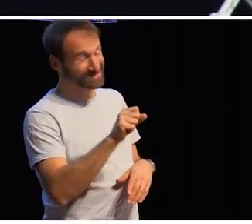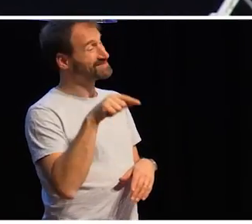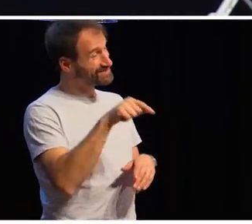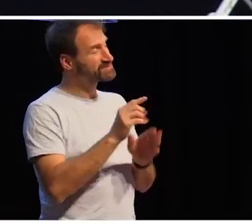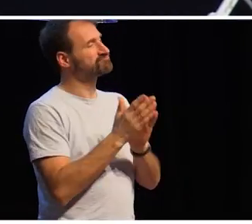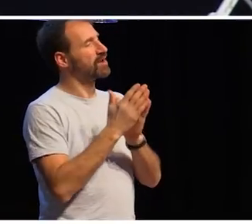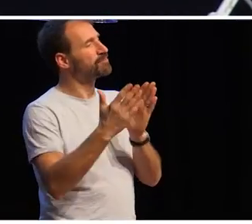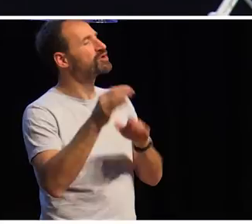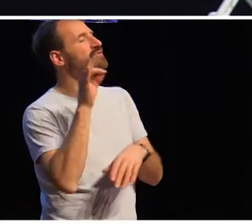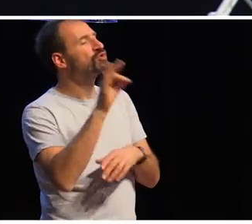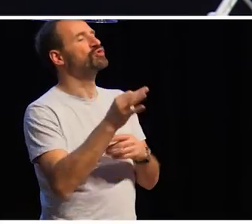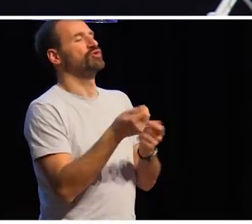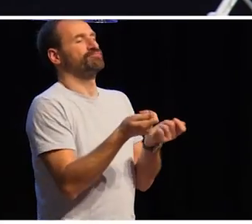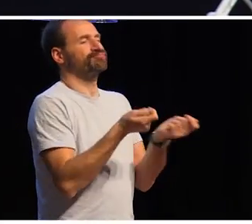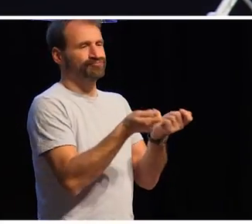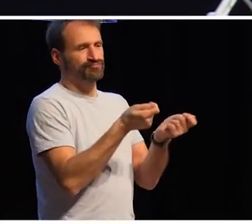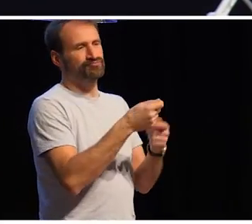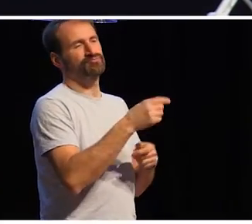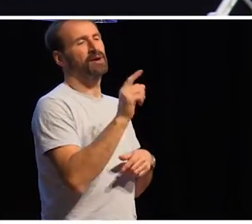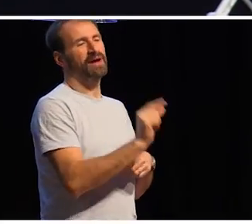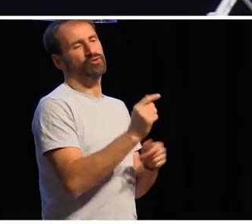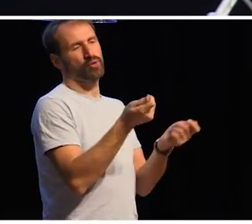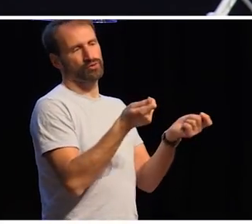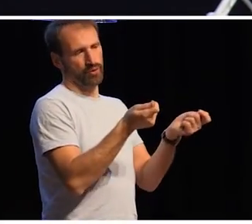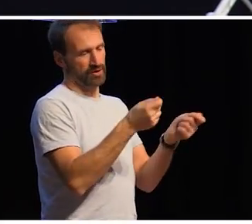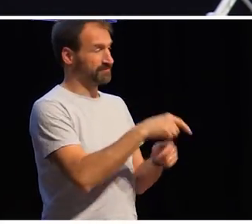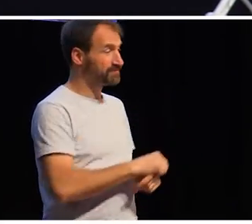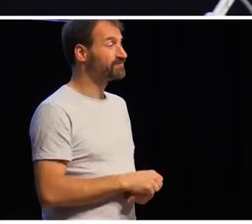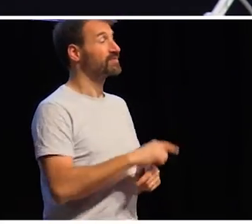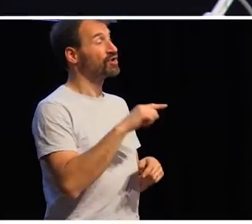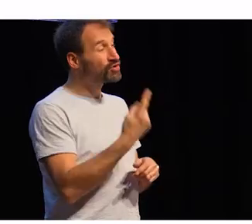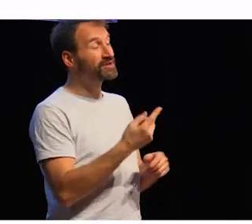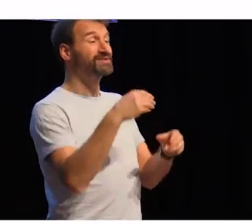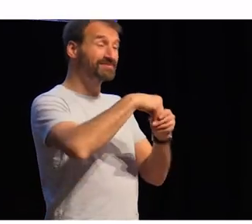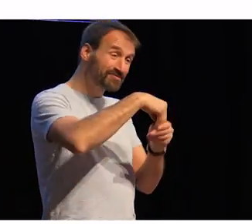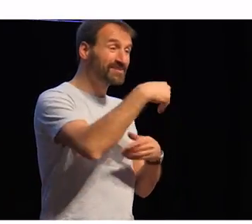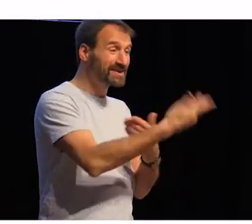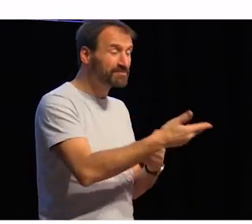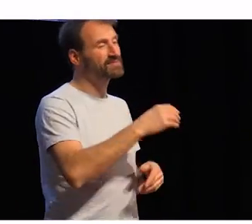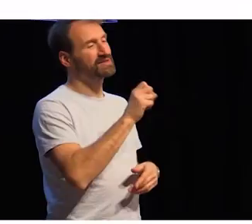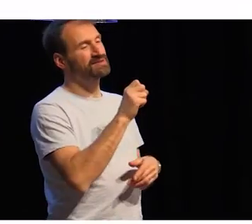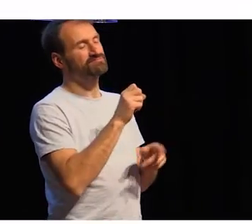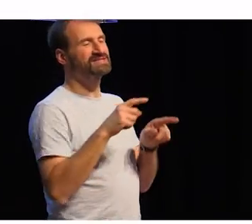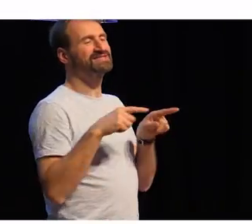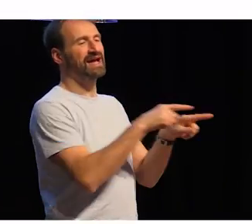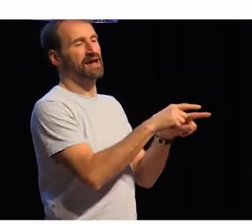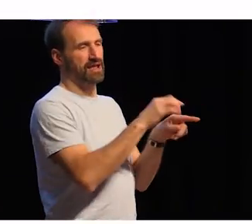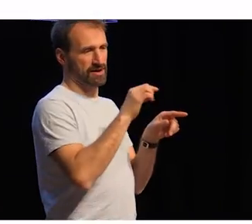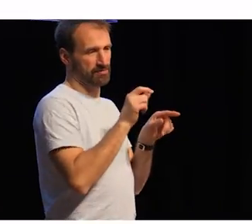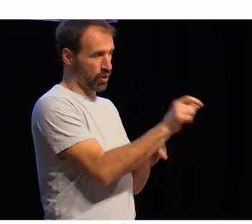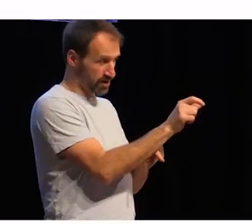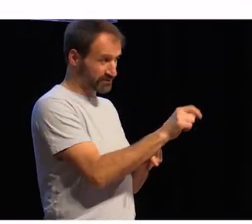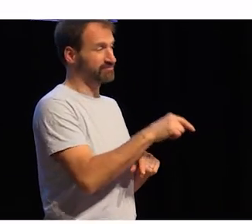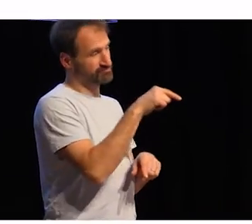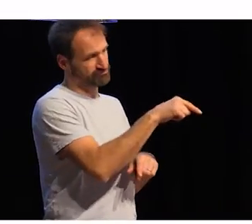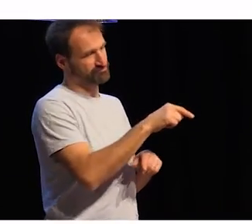serial port, which is written in JavaScript and C++. Once again, if you go to Fermata.js package.json, you'll find the serial port